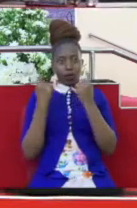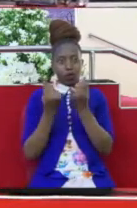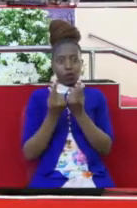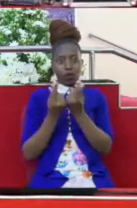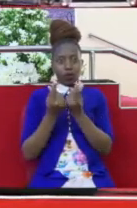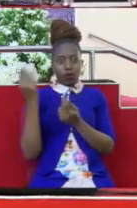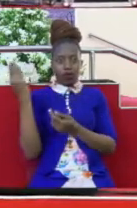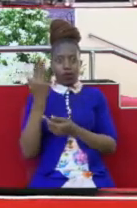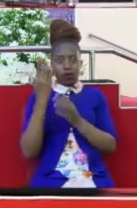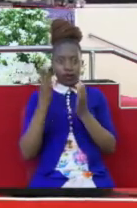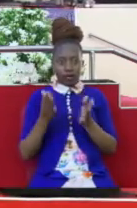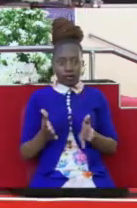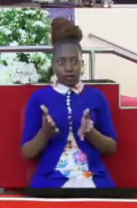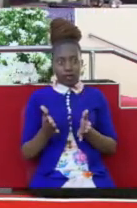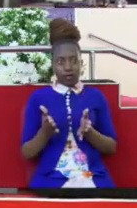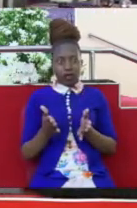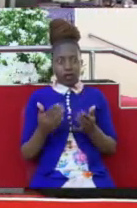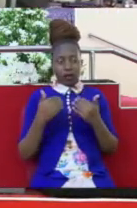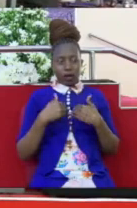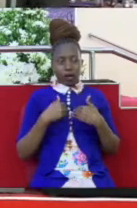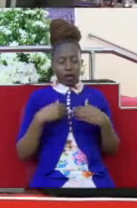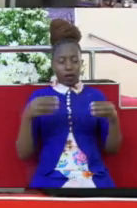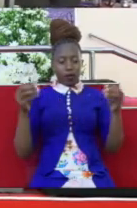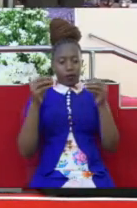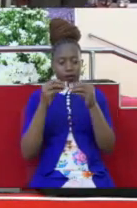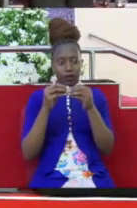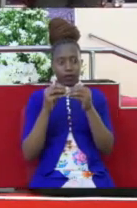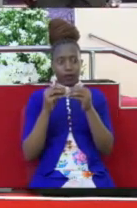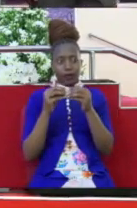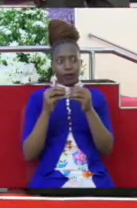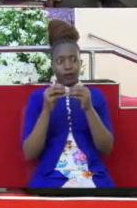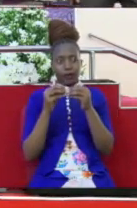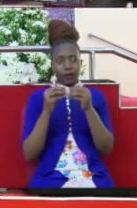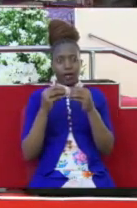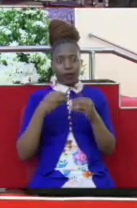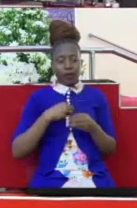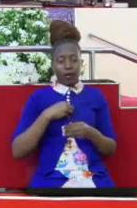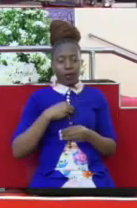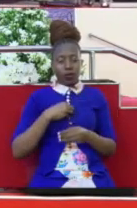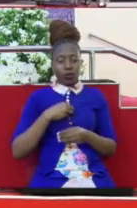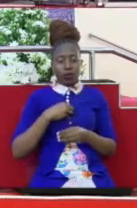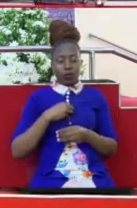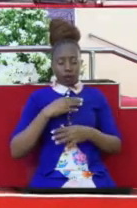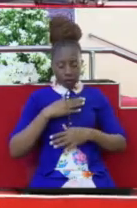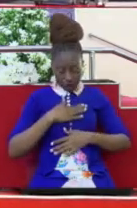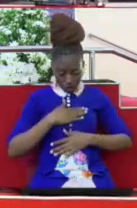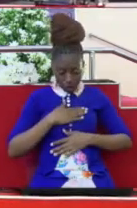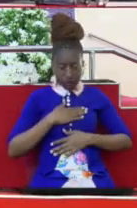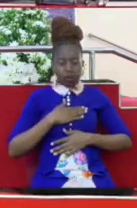some regional meeting. Na tukaenda mkutano. I was the guest and I spoke. Nilikuwa mimi ndio mnenaji na